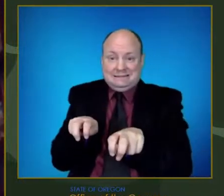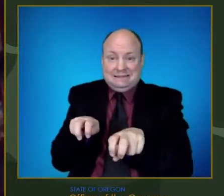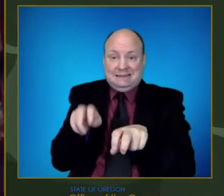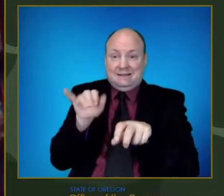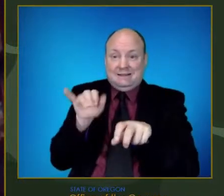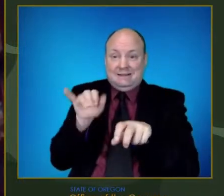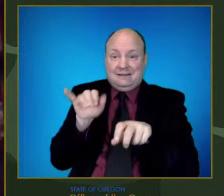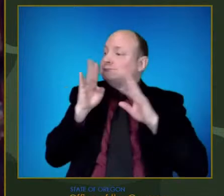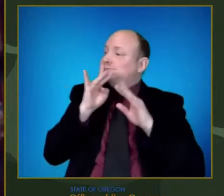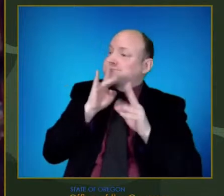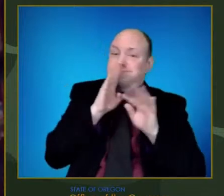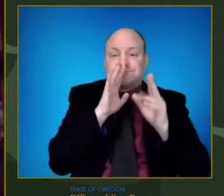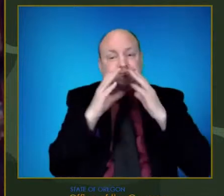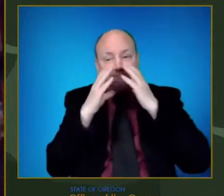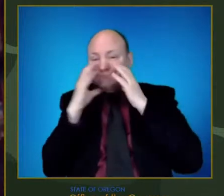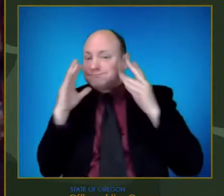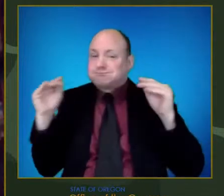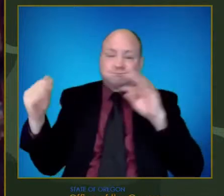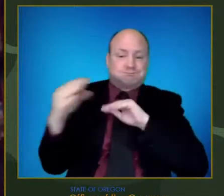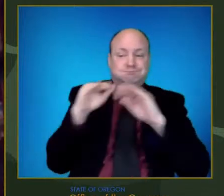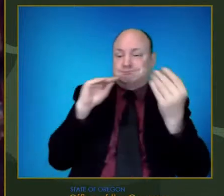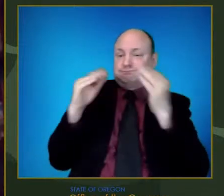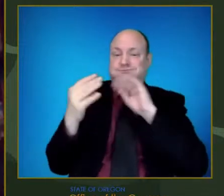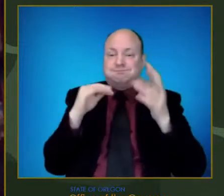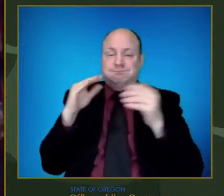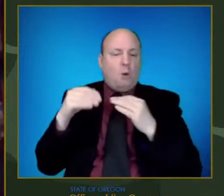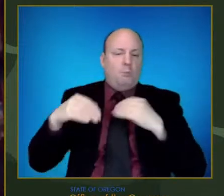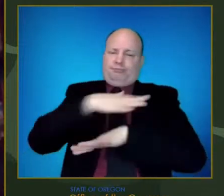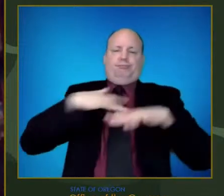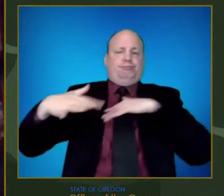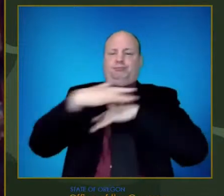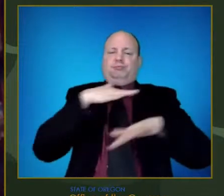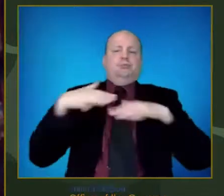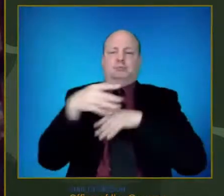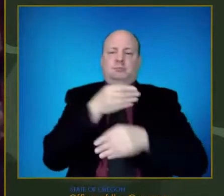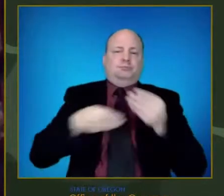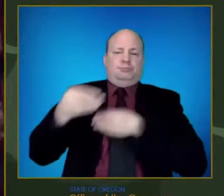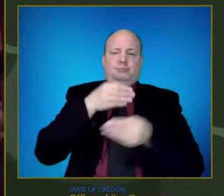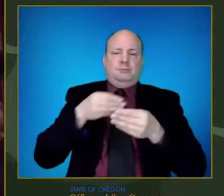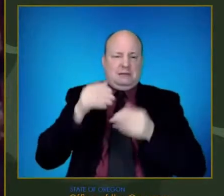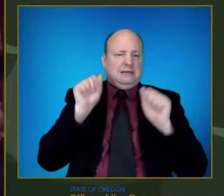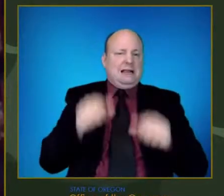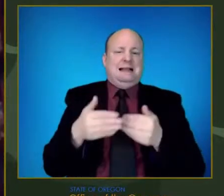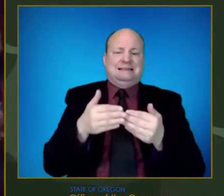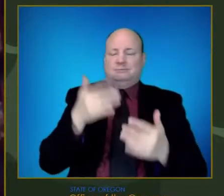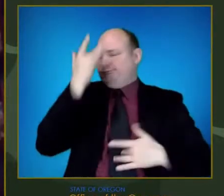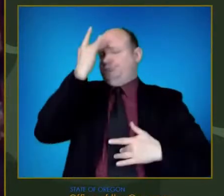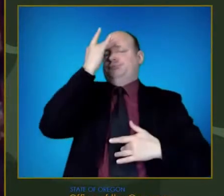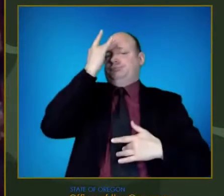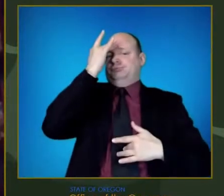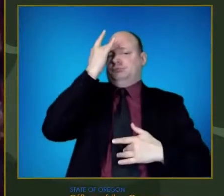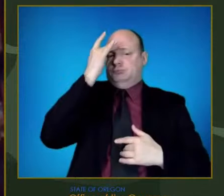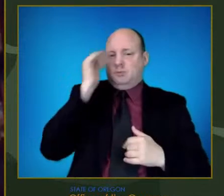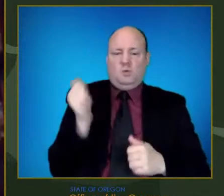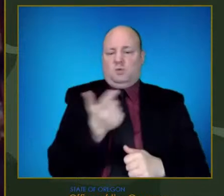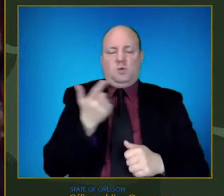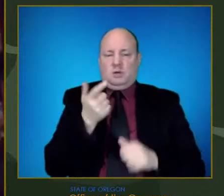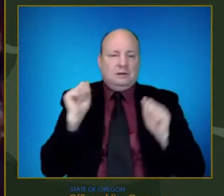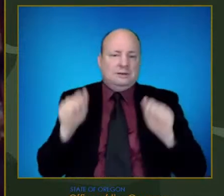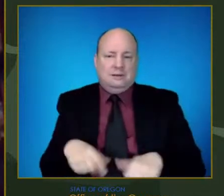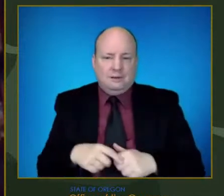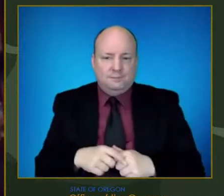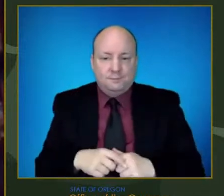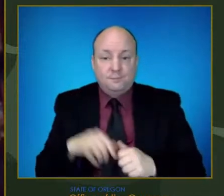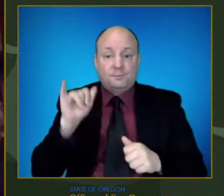student cases were spread across 4 high schools. But we know that with adherence to public health interventions and